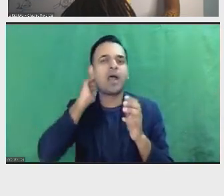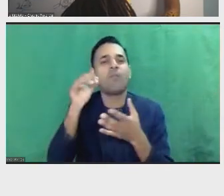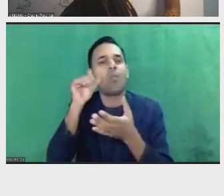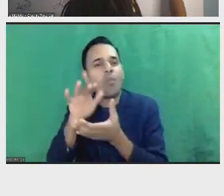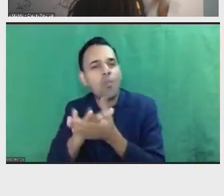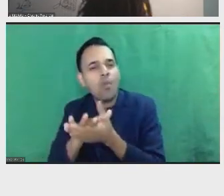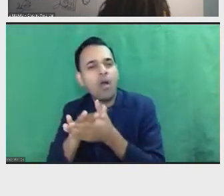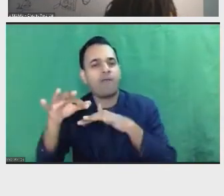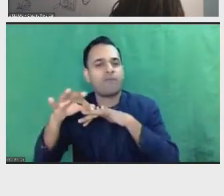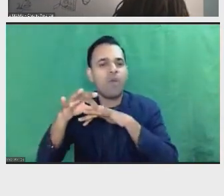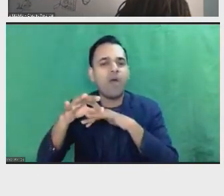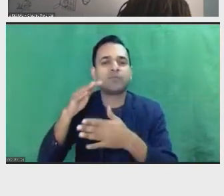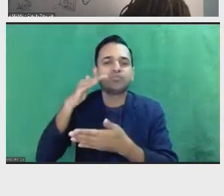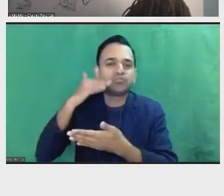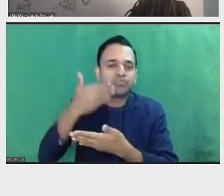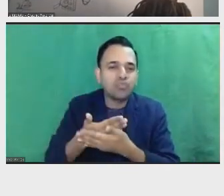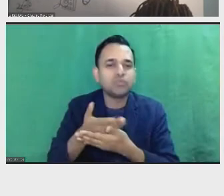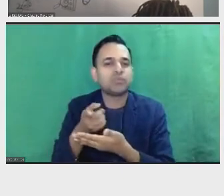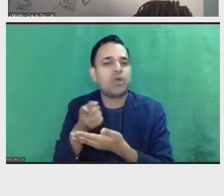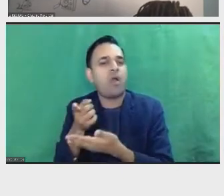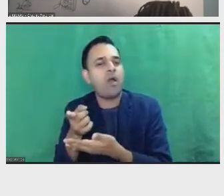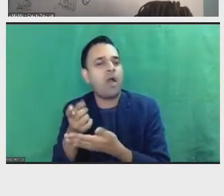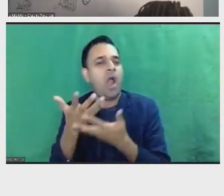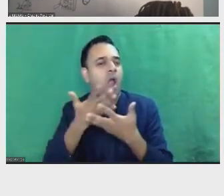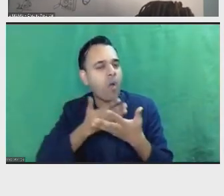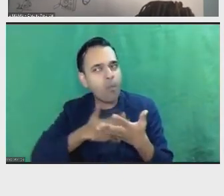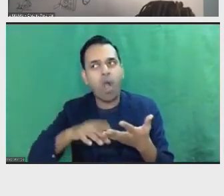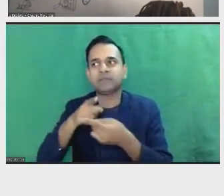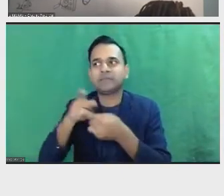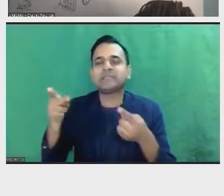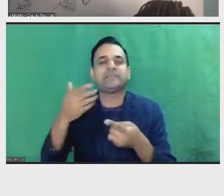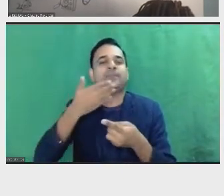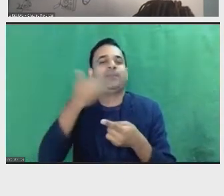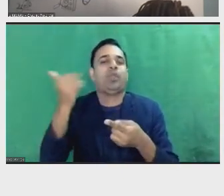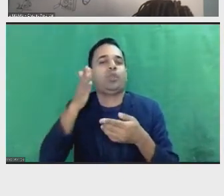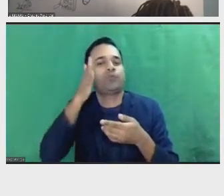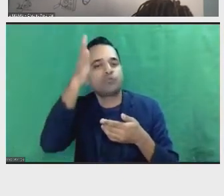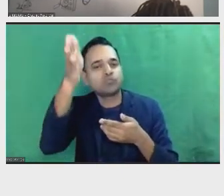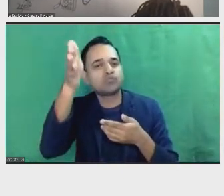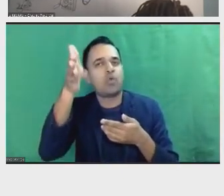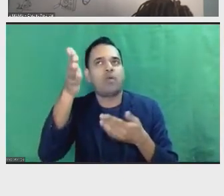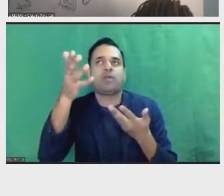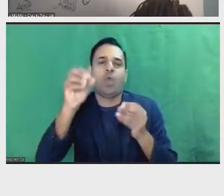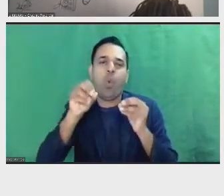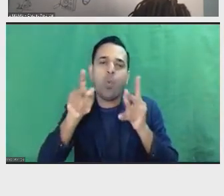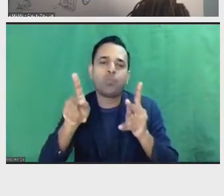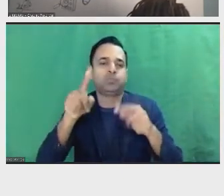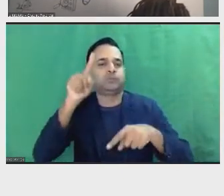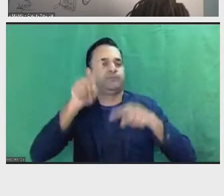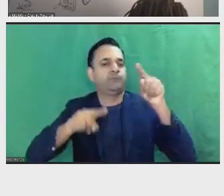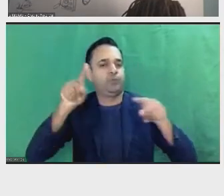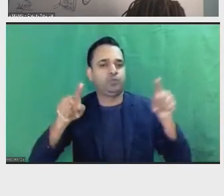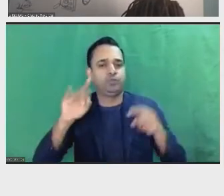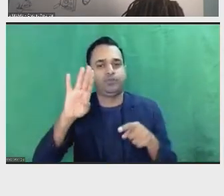have the opportunity with biodiversity to make that happen. And we have an opportunity. It's beyond the resource. It's also how we shape